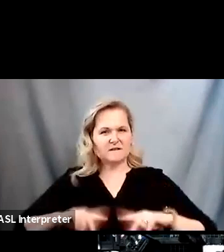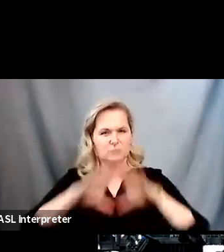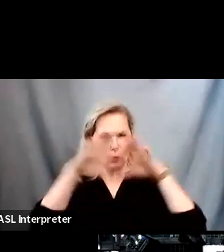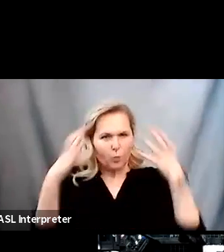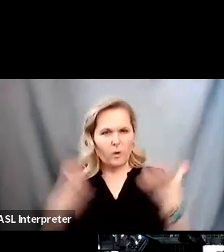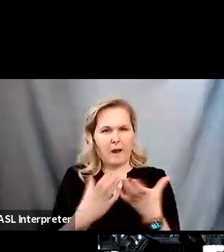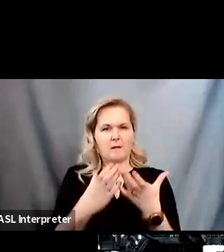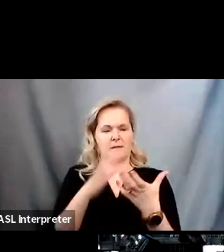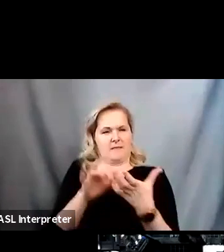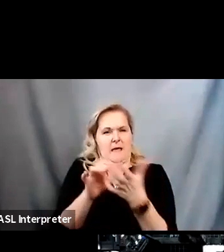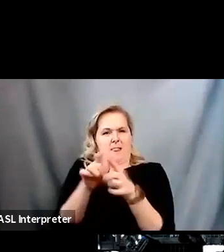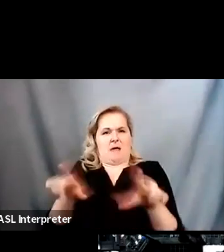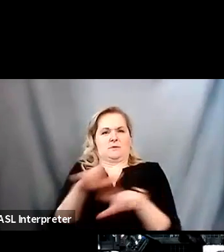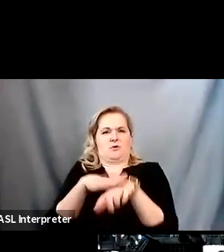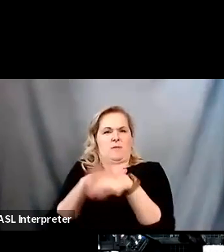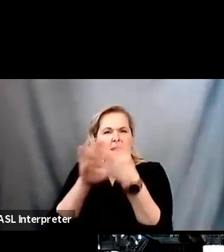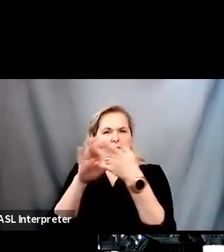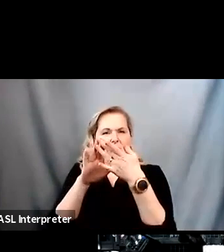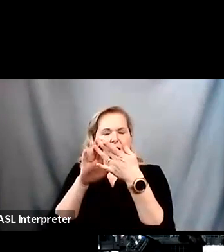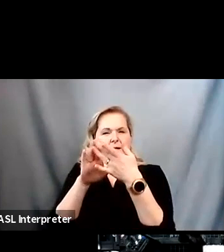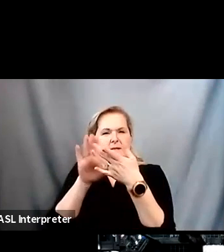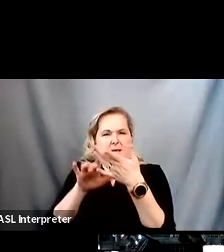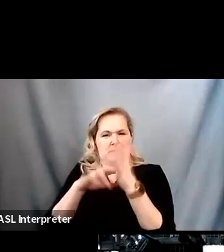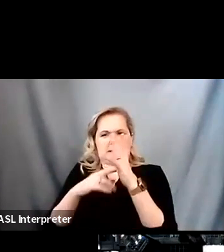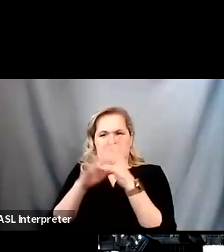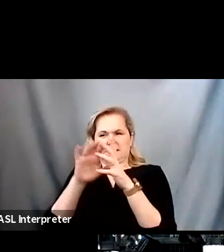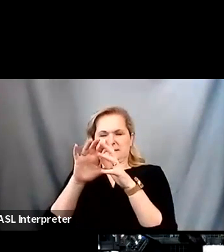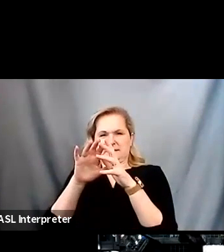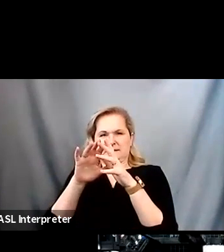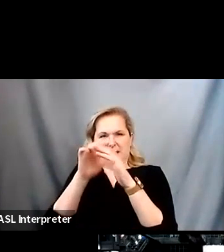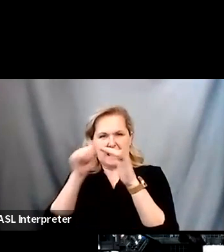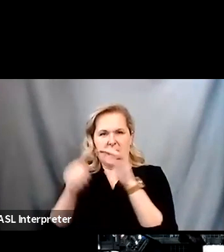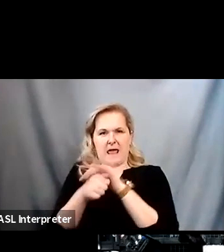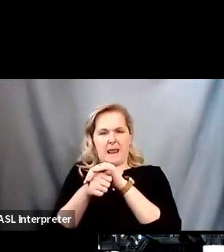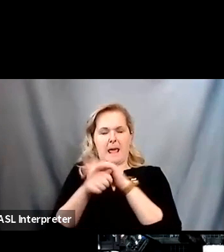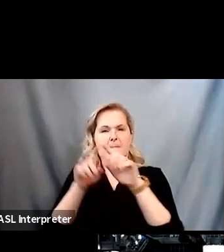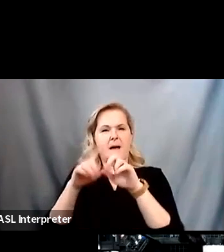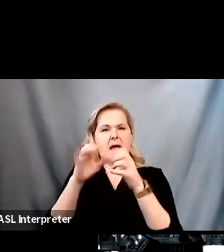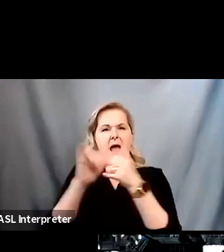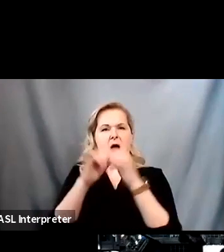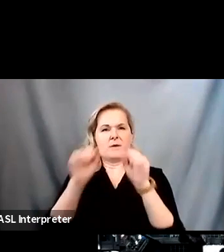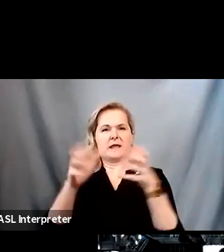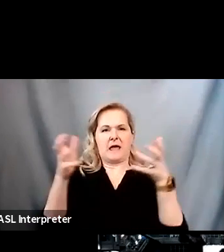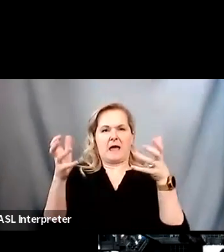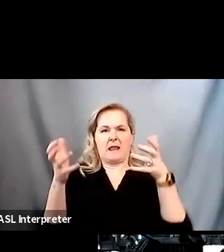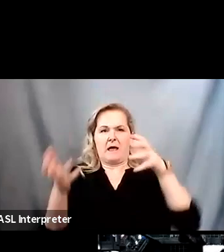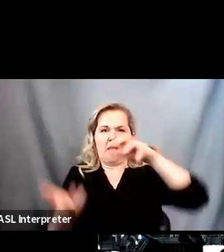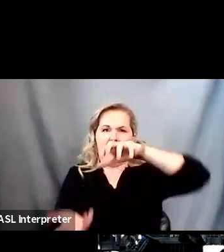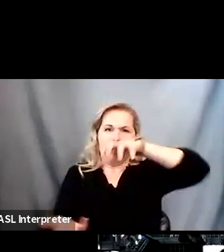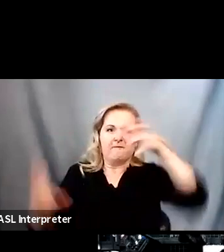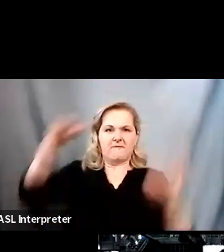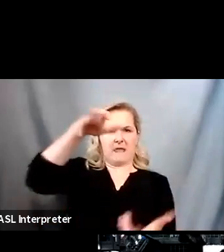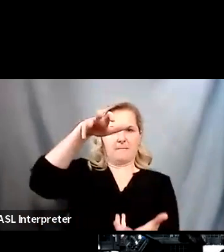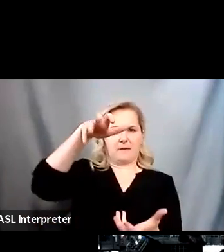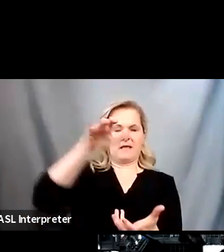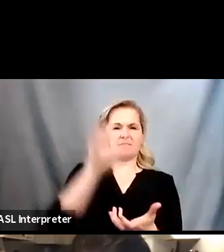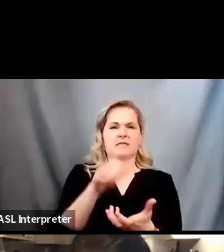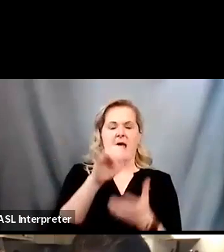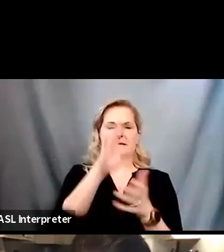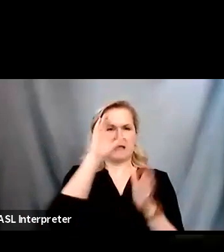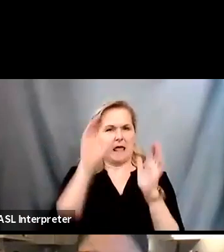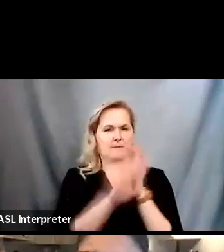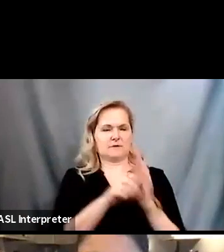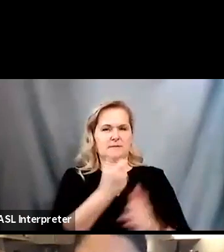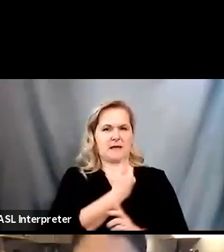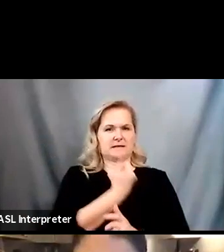wondering how we might kind of flip that script and use the fact that, you know, this image of myself, the words